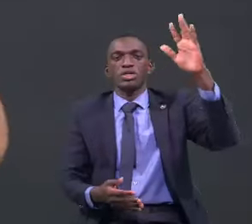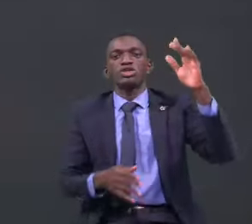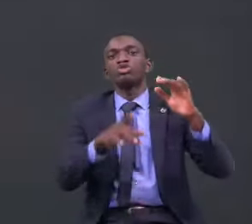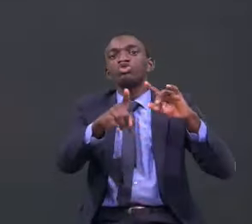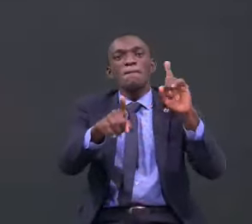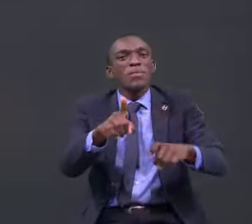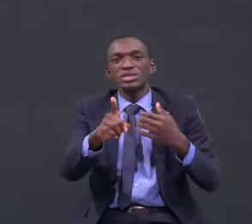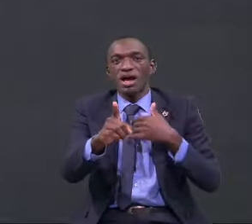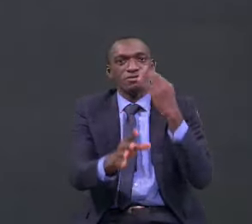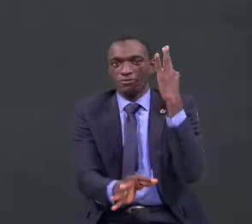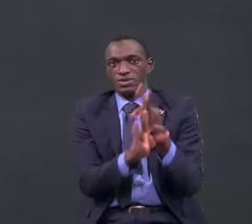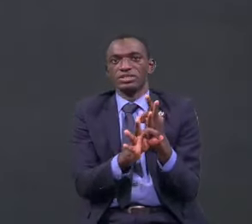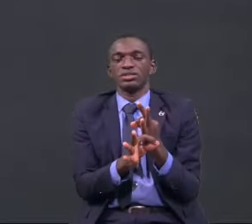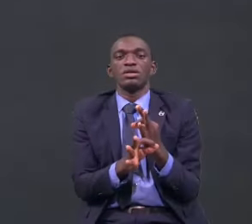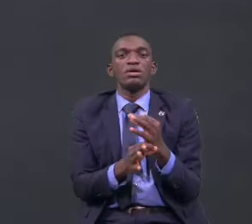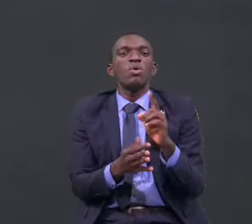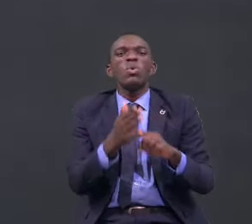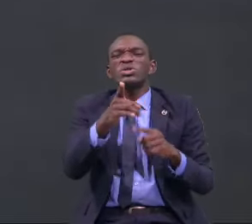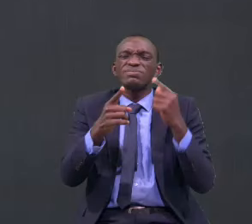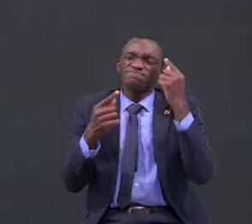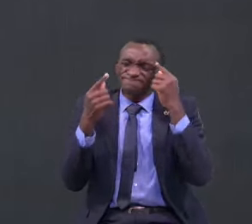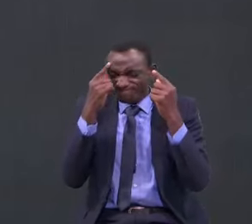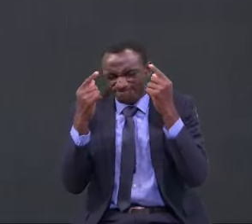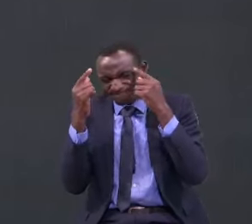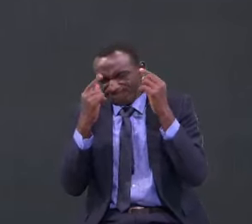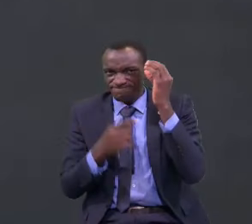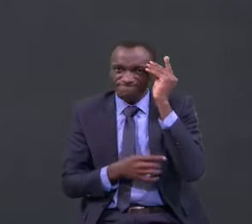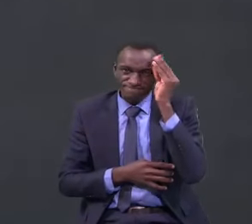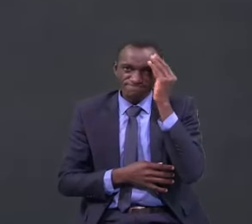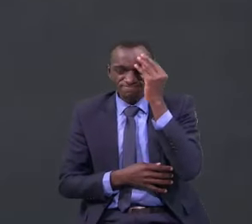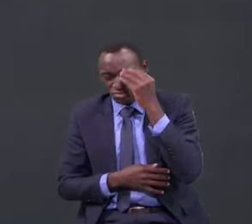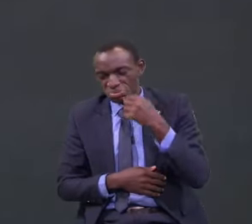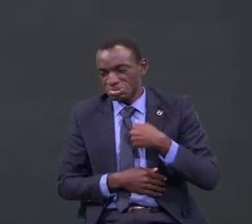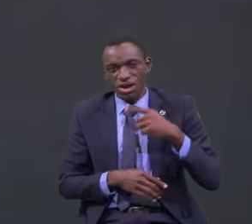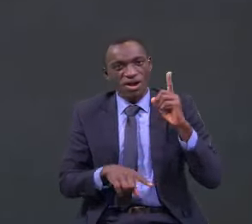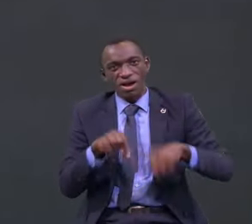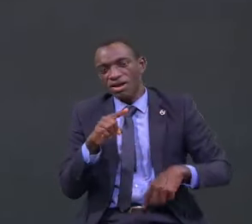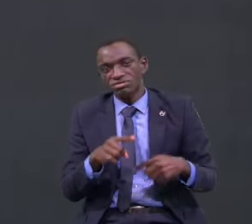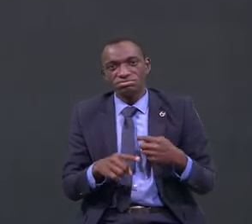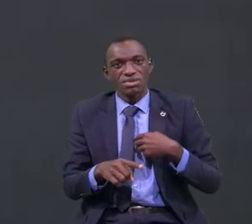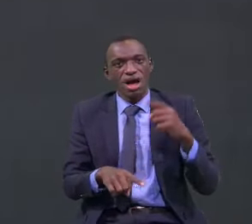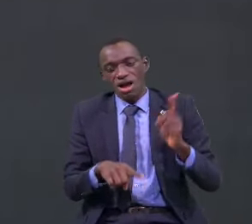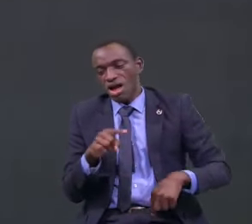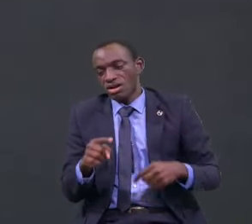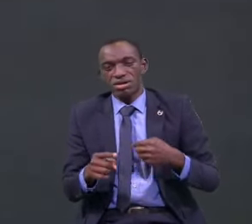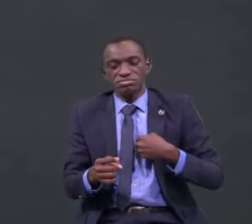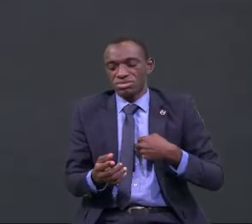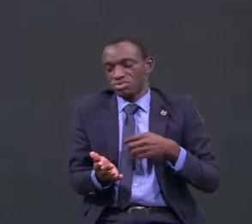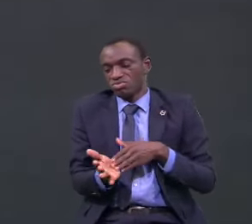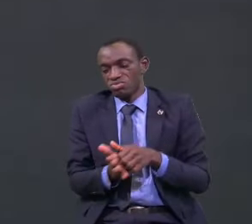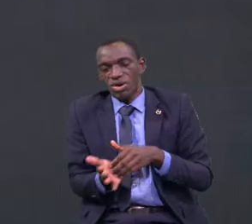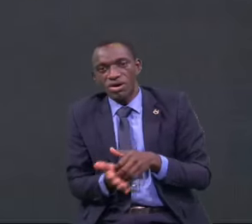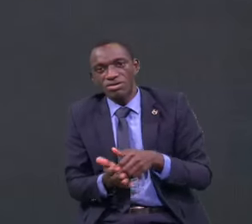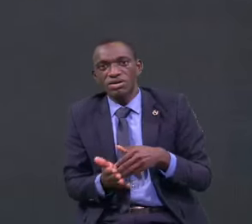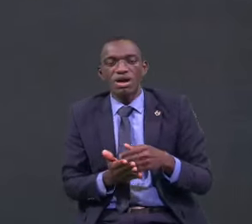All the things you are thinking about, I cannot. I am weak. Je suis faible. I'm a